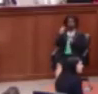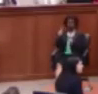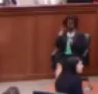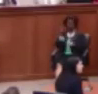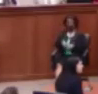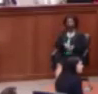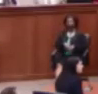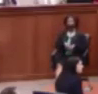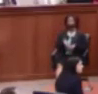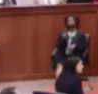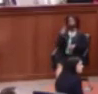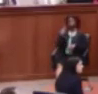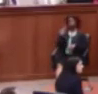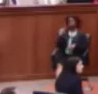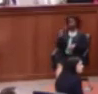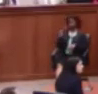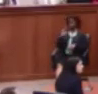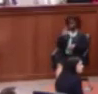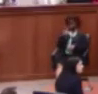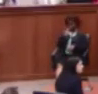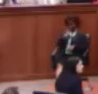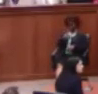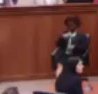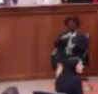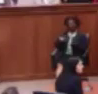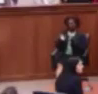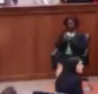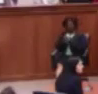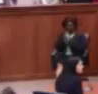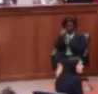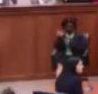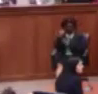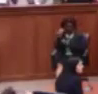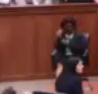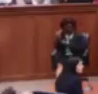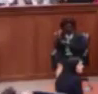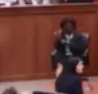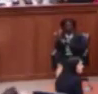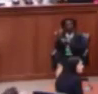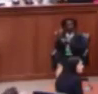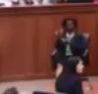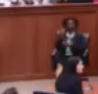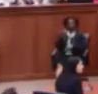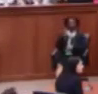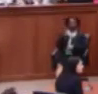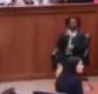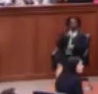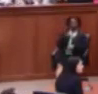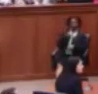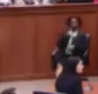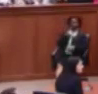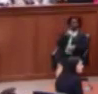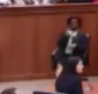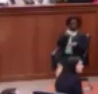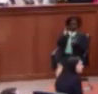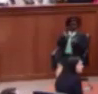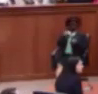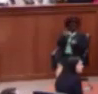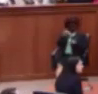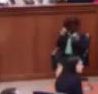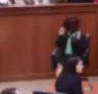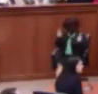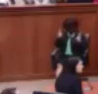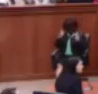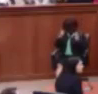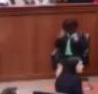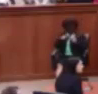the 26th, I made a request for that information. Through the Department of Education, I followed protocol,